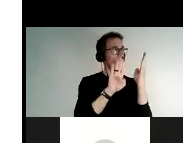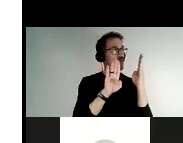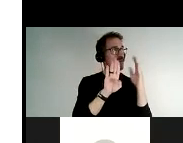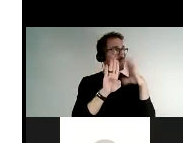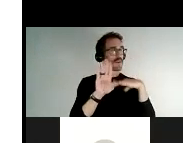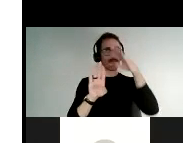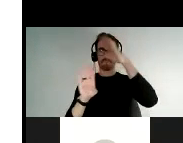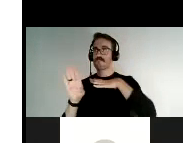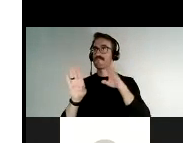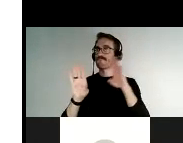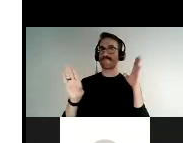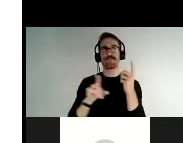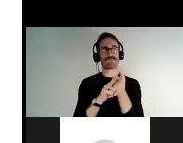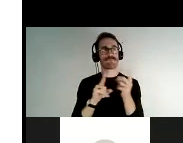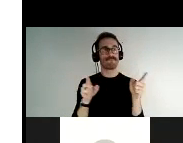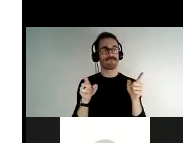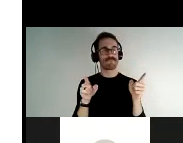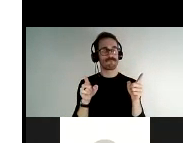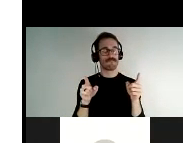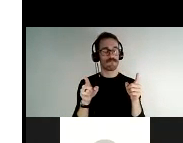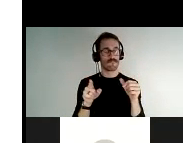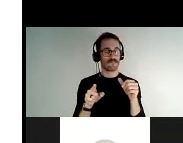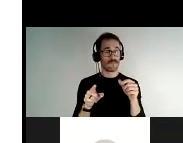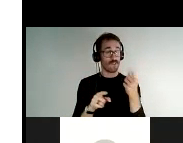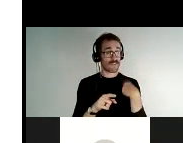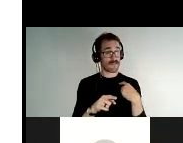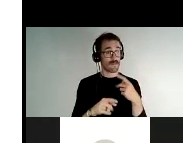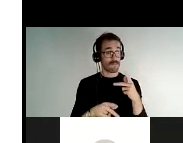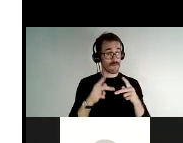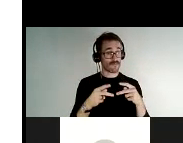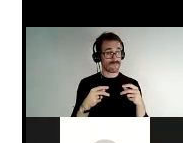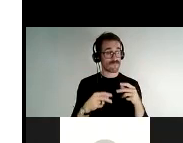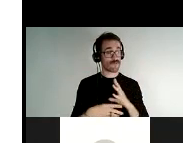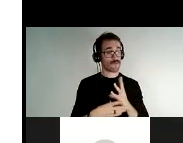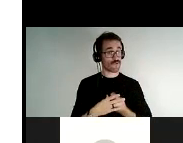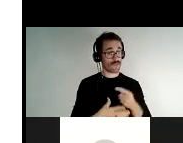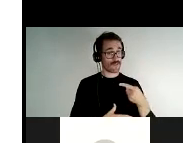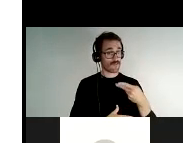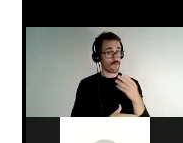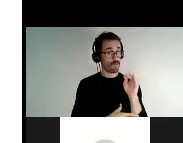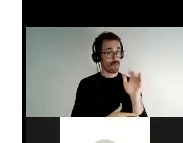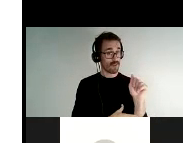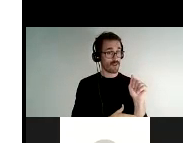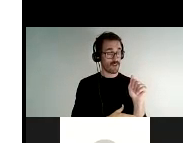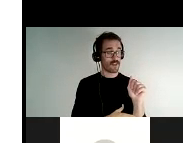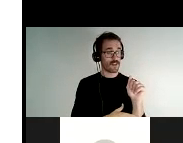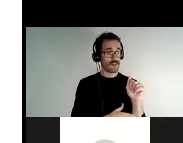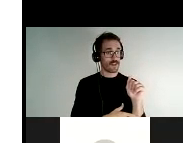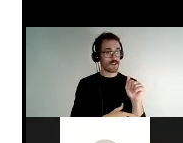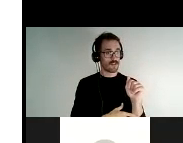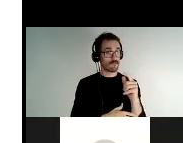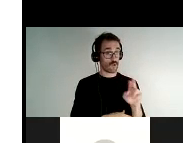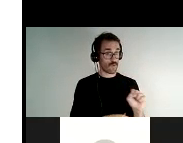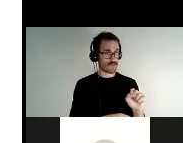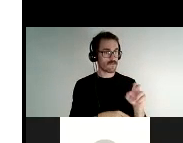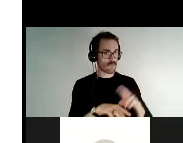transphobia that's rising, not just in the United States, but in Canada here as well. Right now, the the response I'm